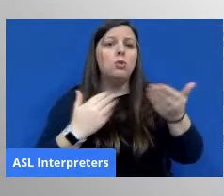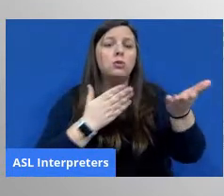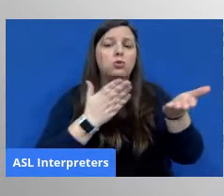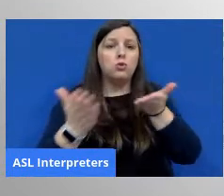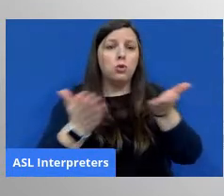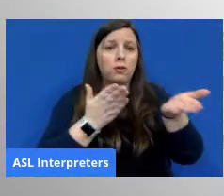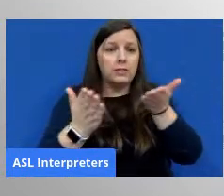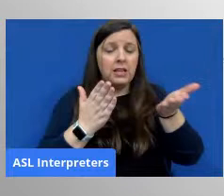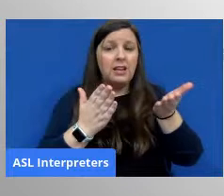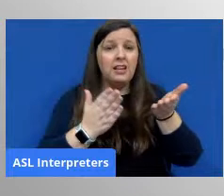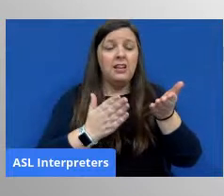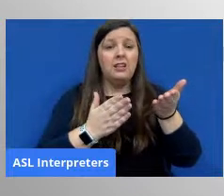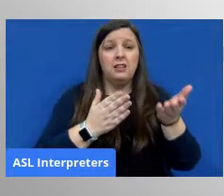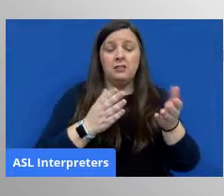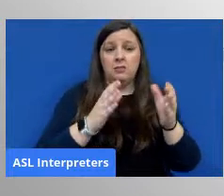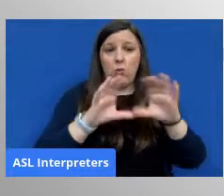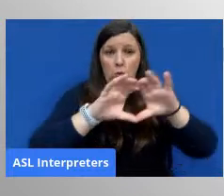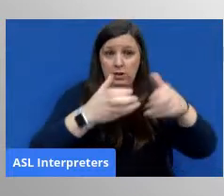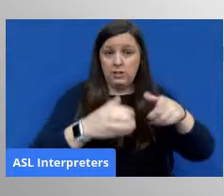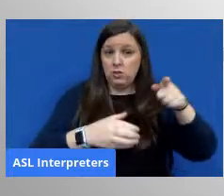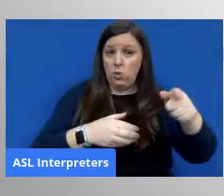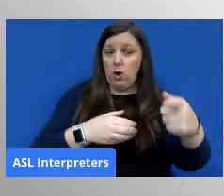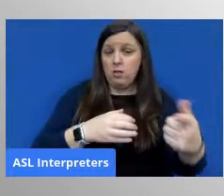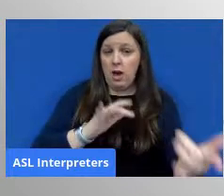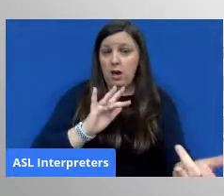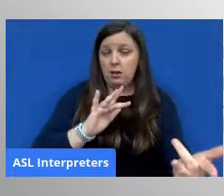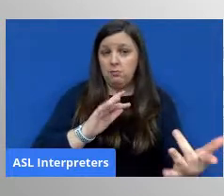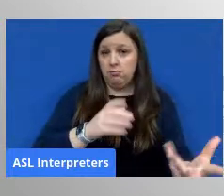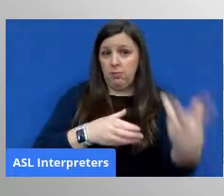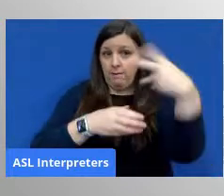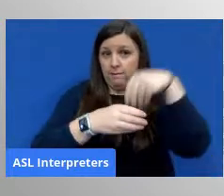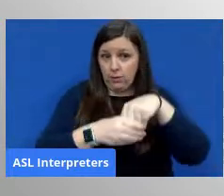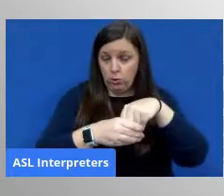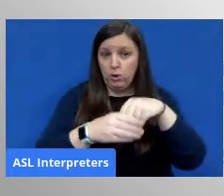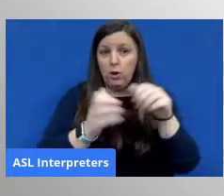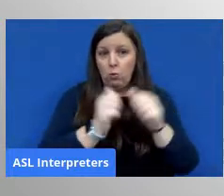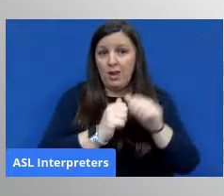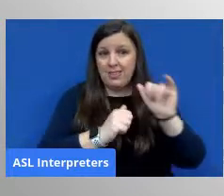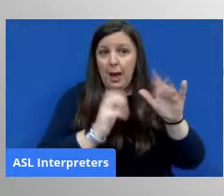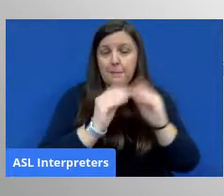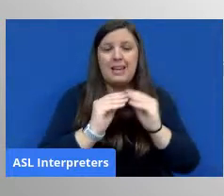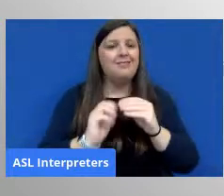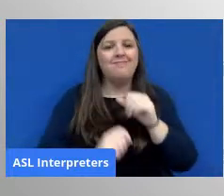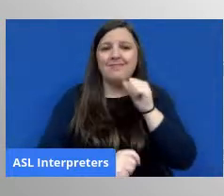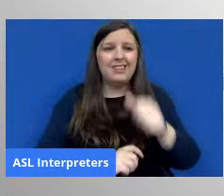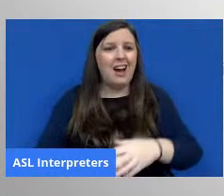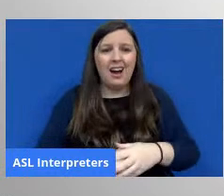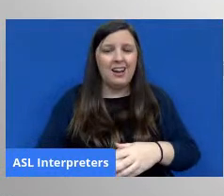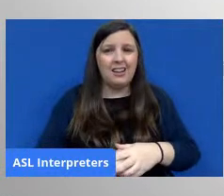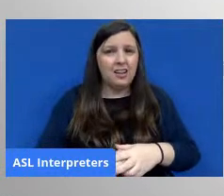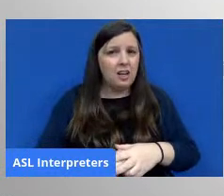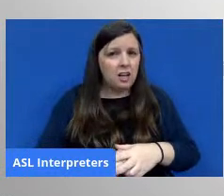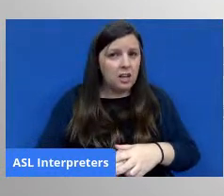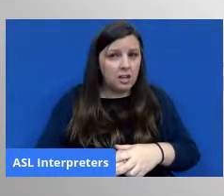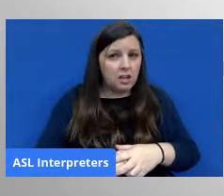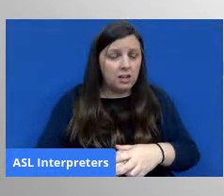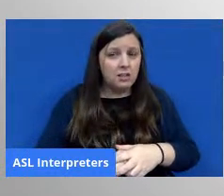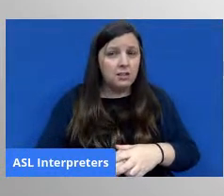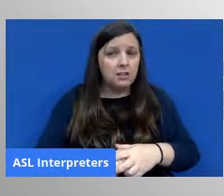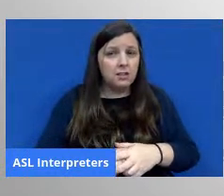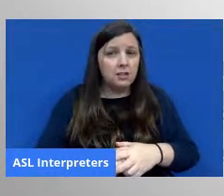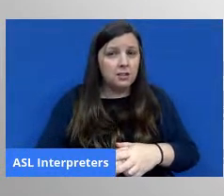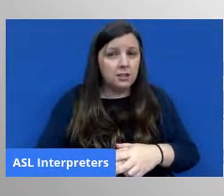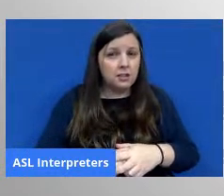meeting with the county as well? They were not. I was not I think it's aware. Josh, the